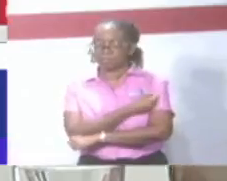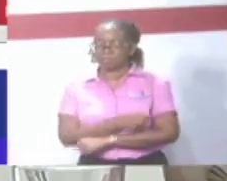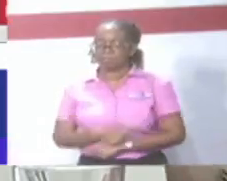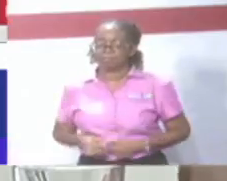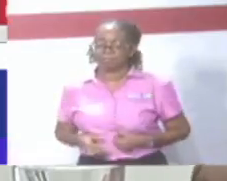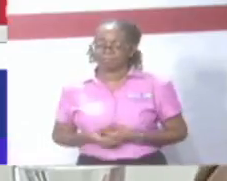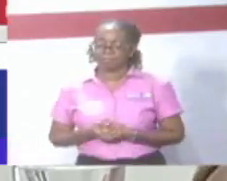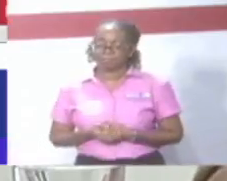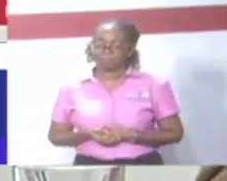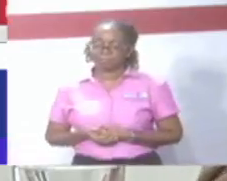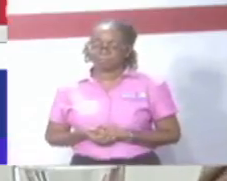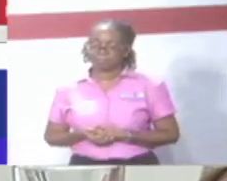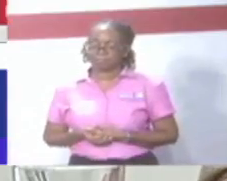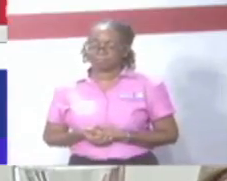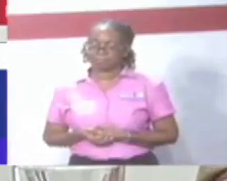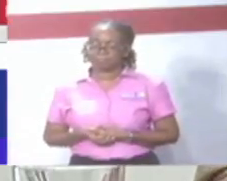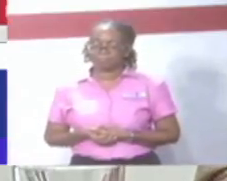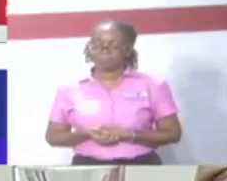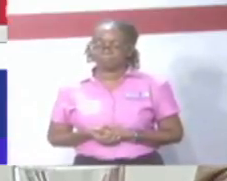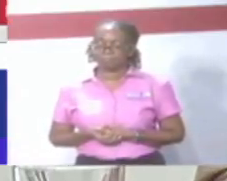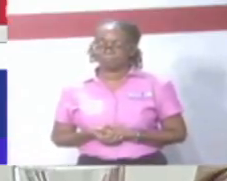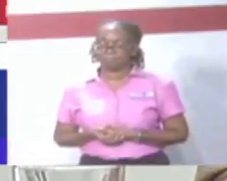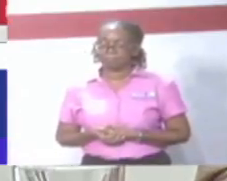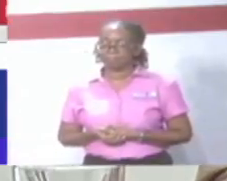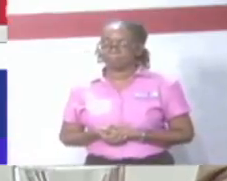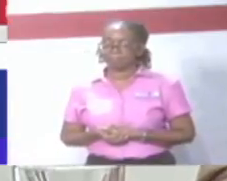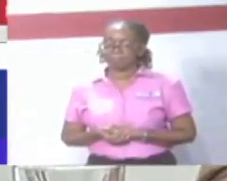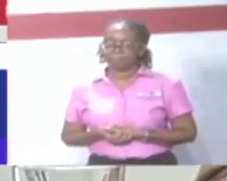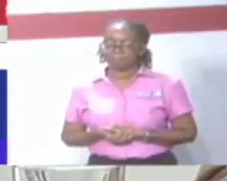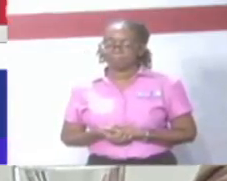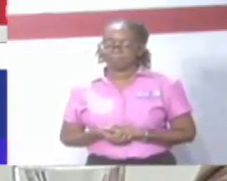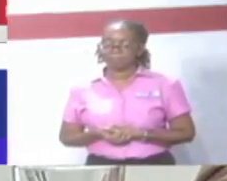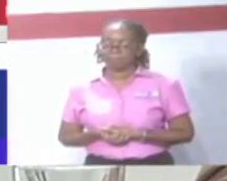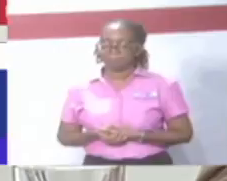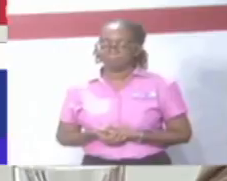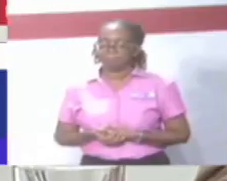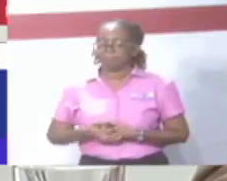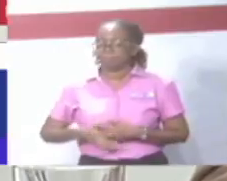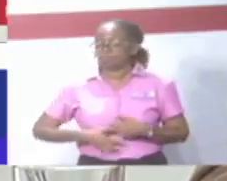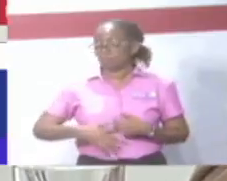So that is what those figures show. The pregnant population,